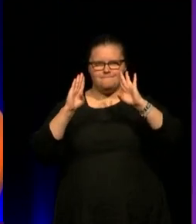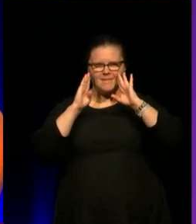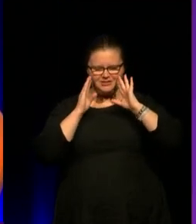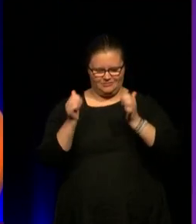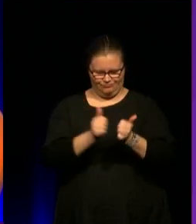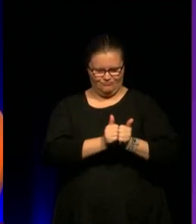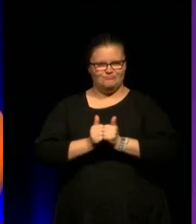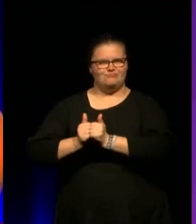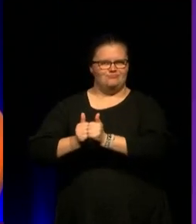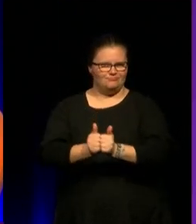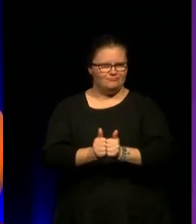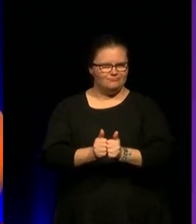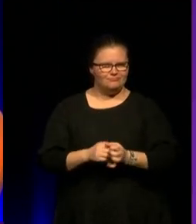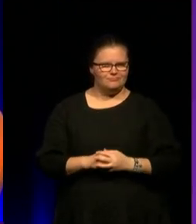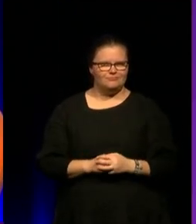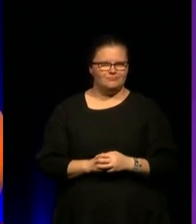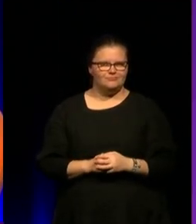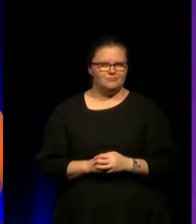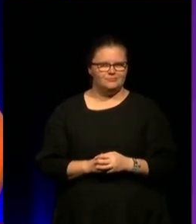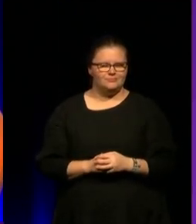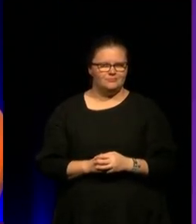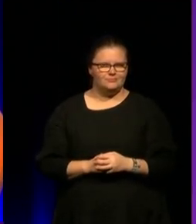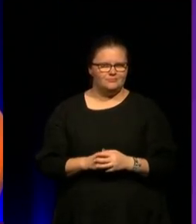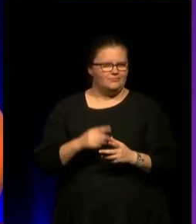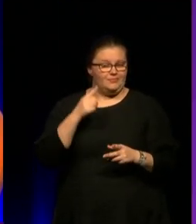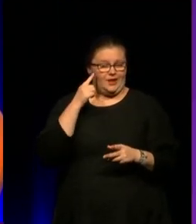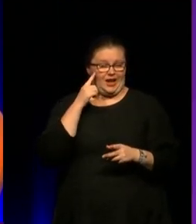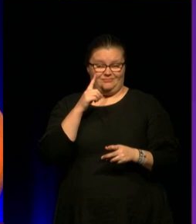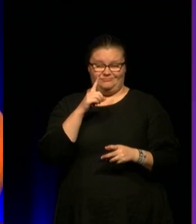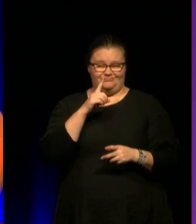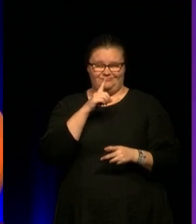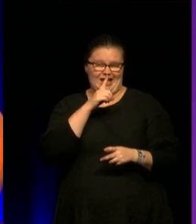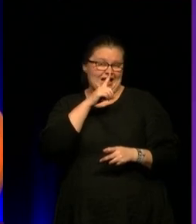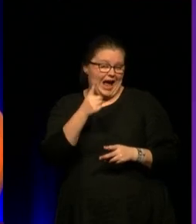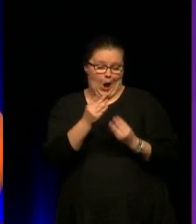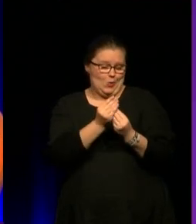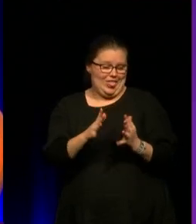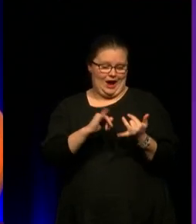and that probably wouldn't have happened without Sean.